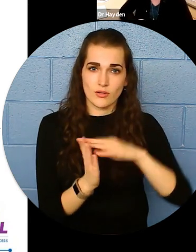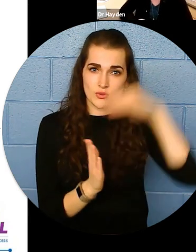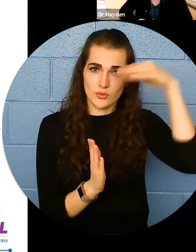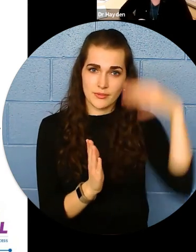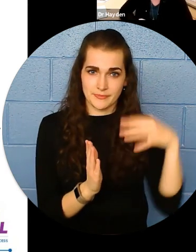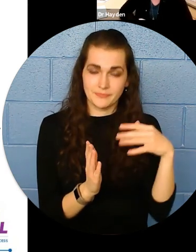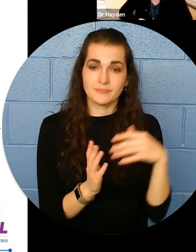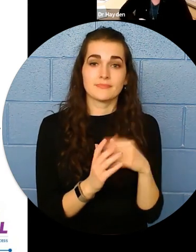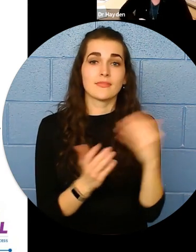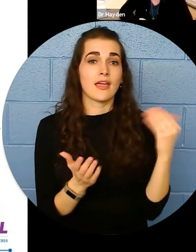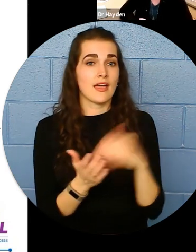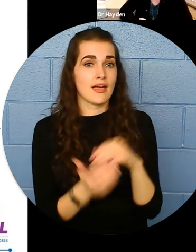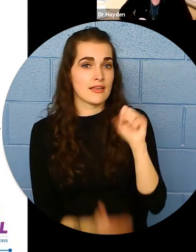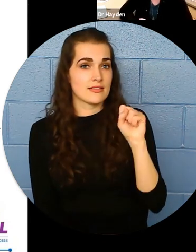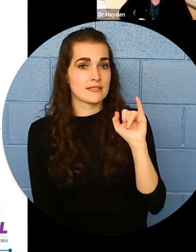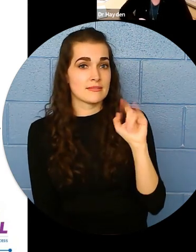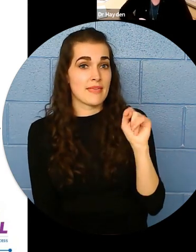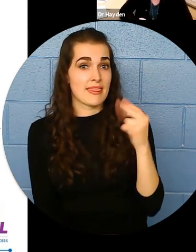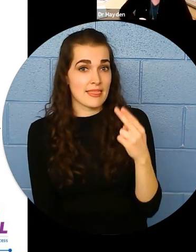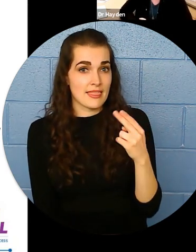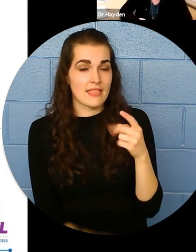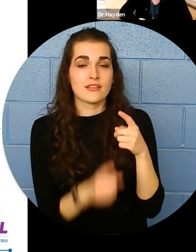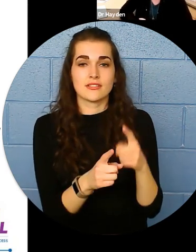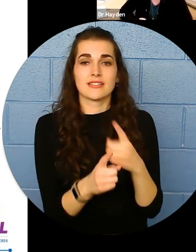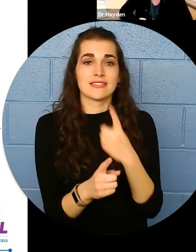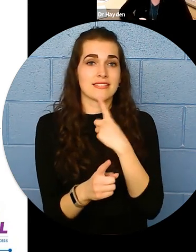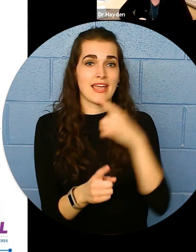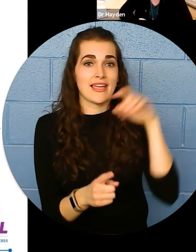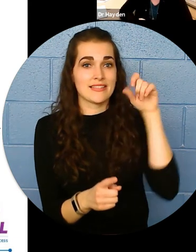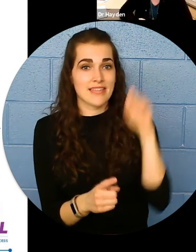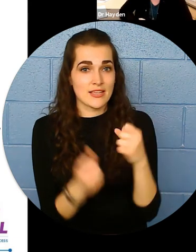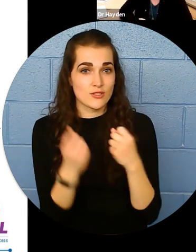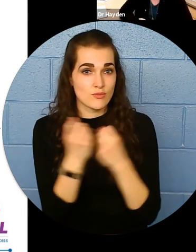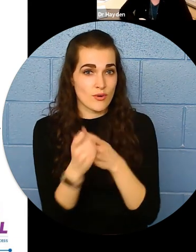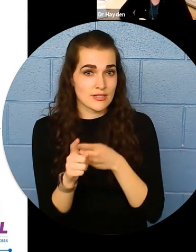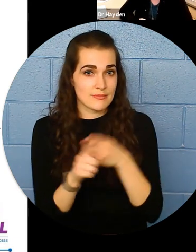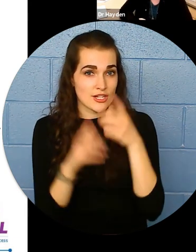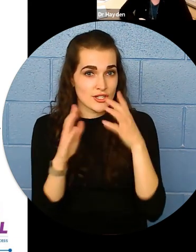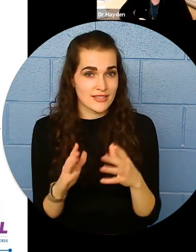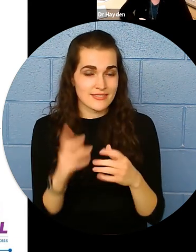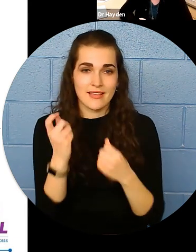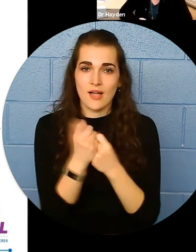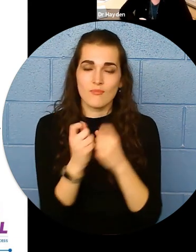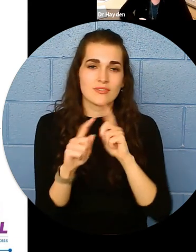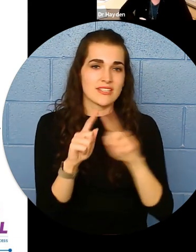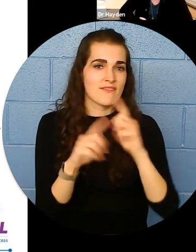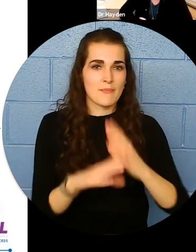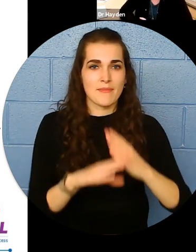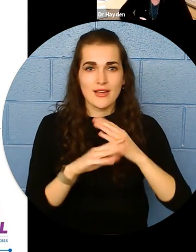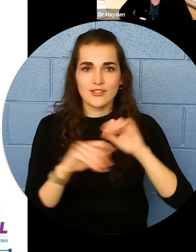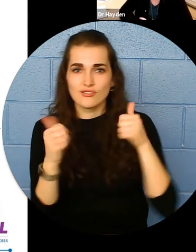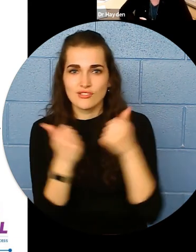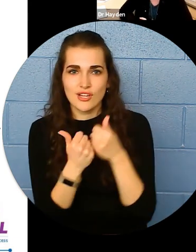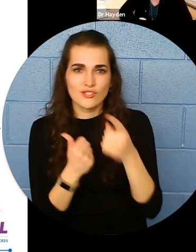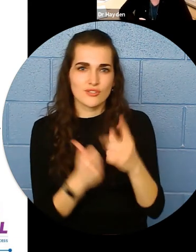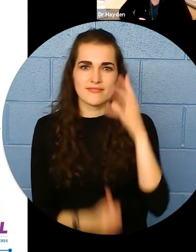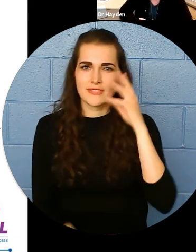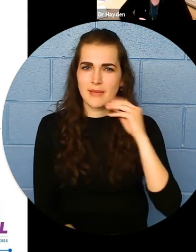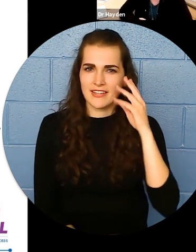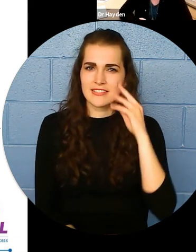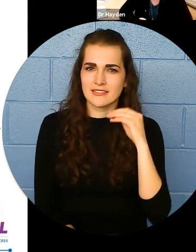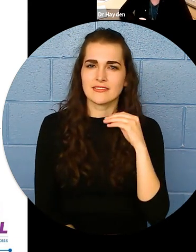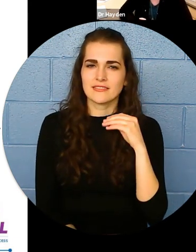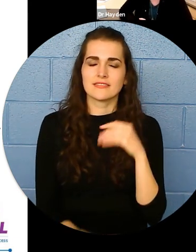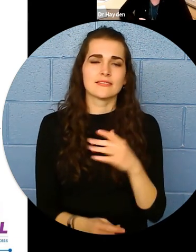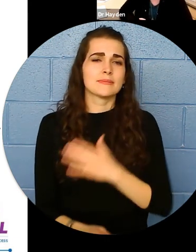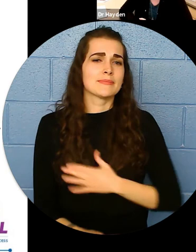have, again, Miss Smith, our Say Yes Family Support Specialist, who can also help you with any services or barriers or challenges that you're facing.